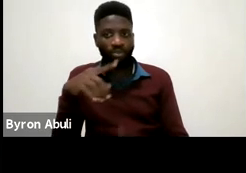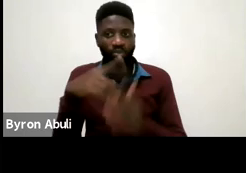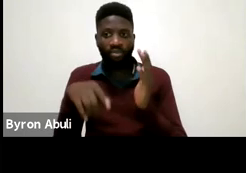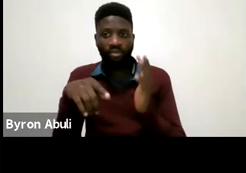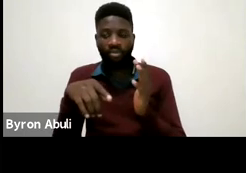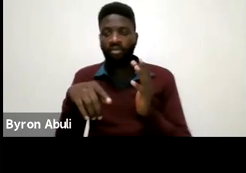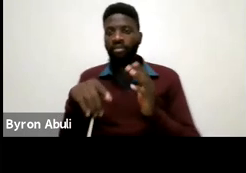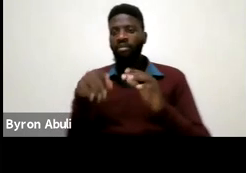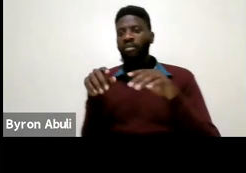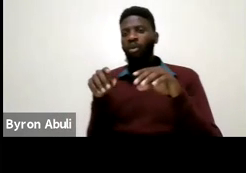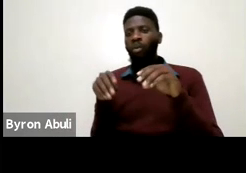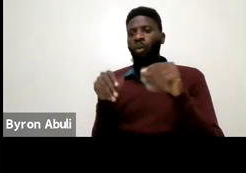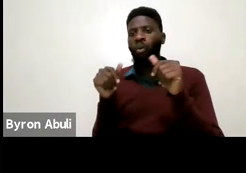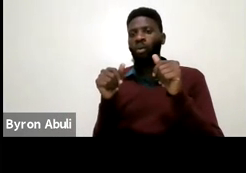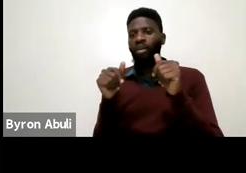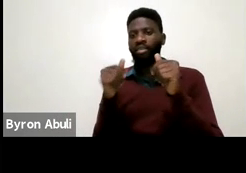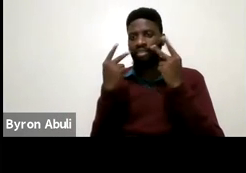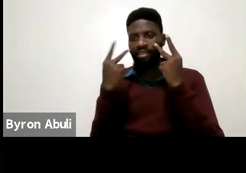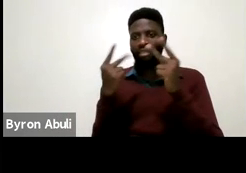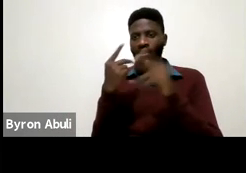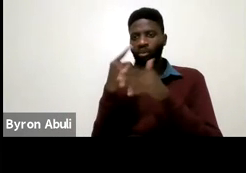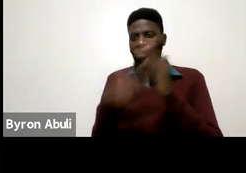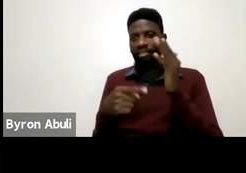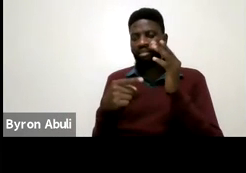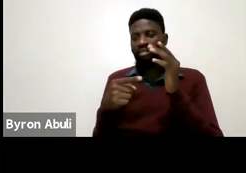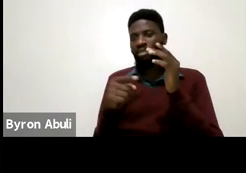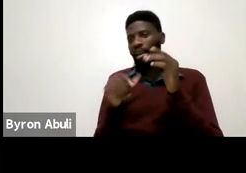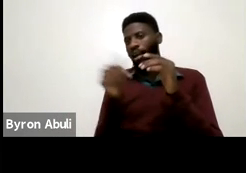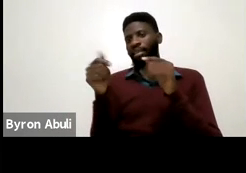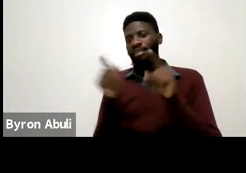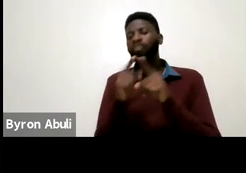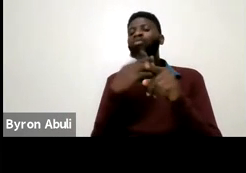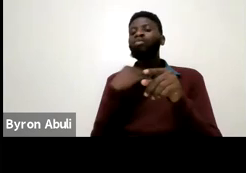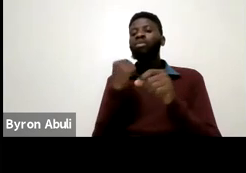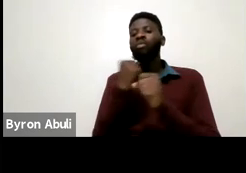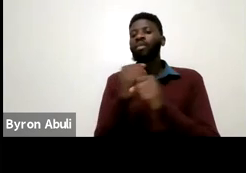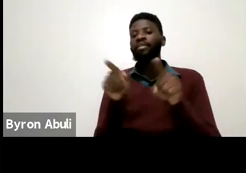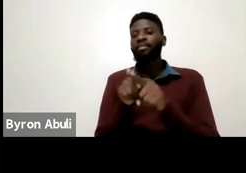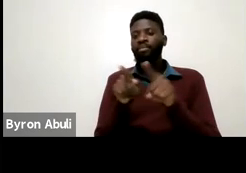What qualities are you seeing in this lady? And then many more of you who want to do that.